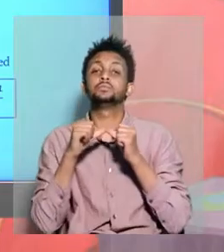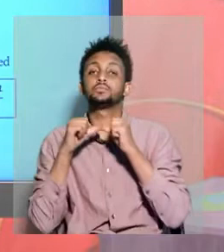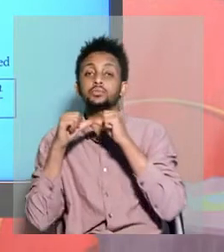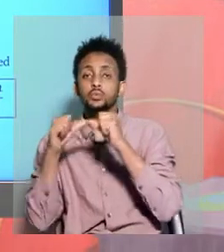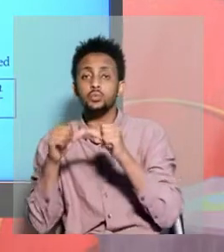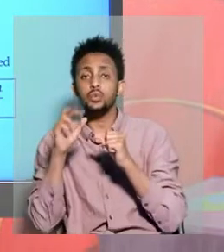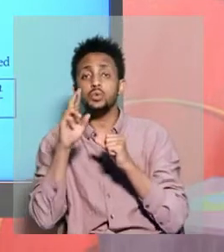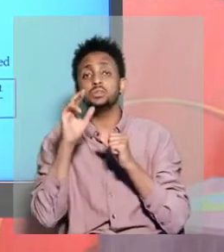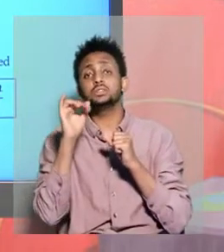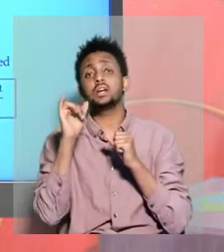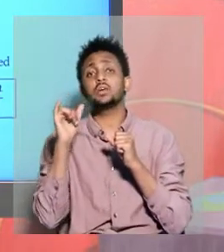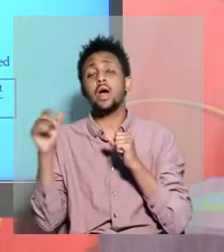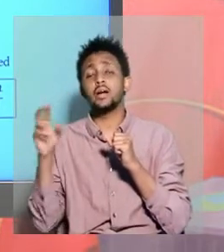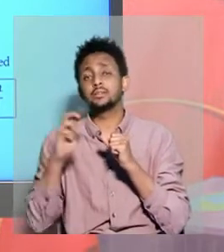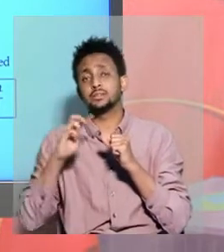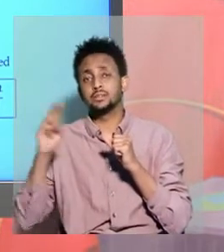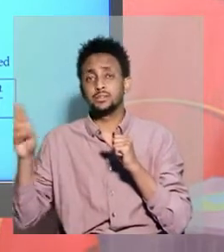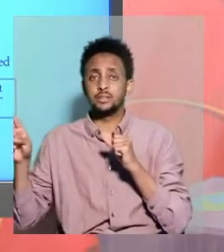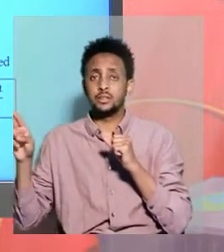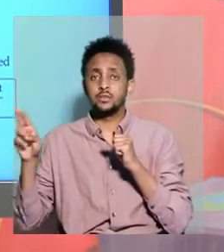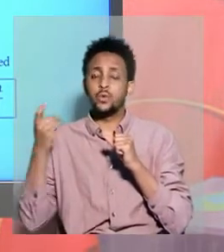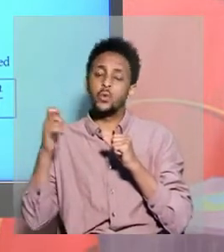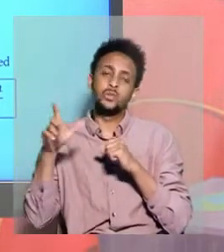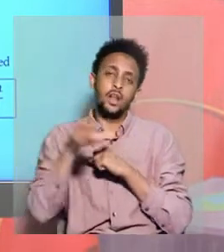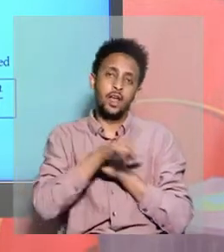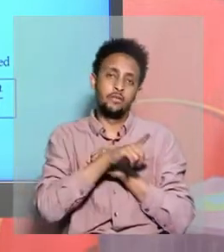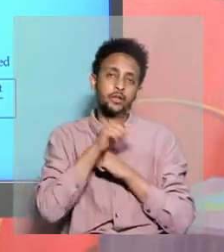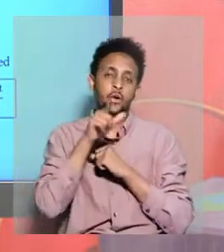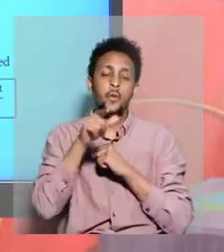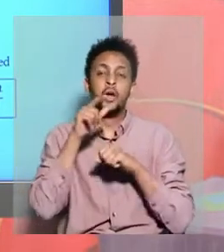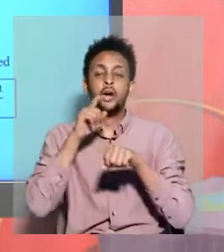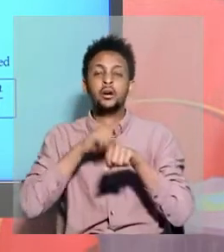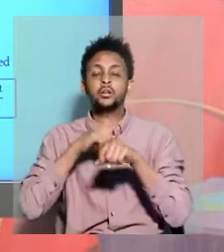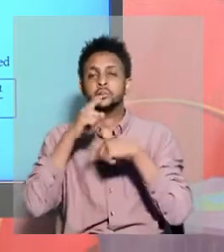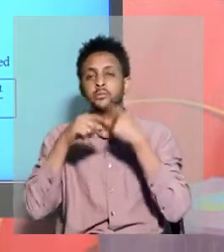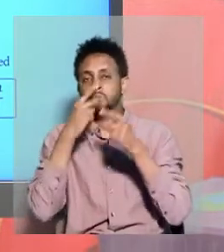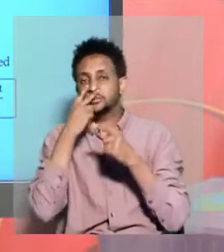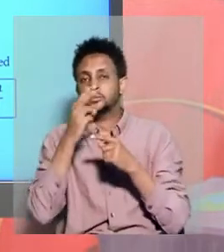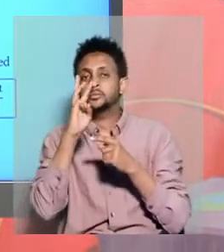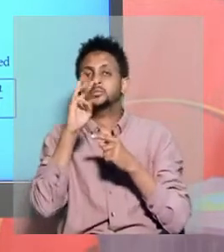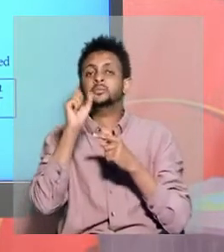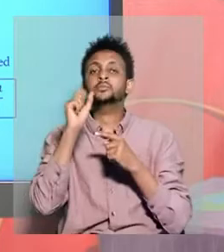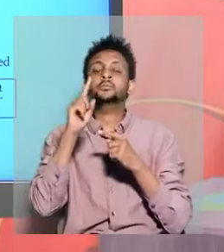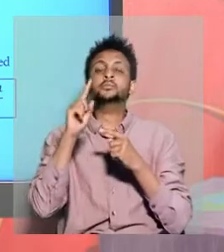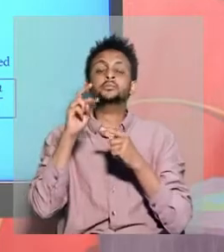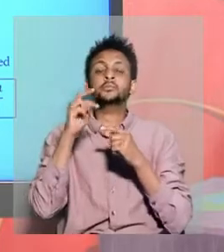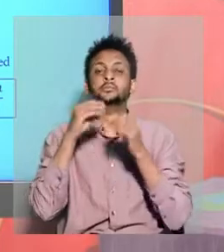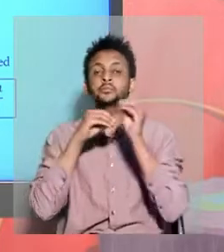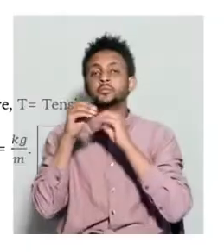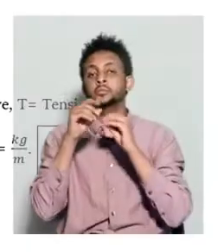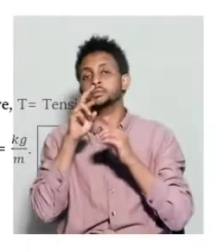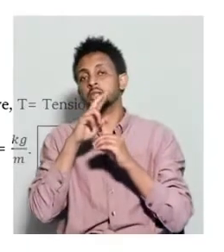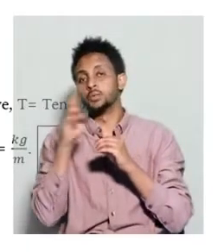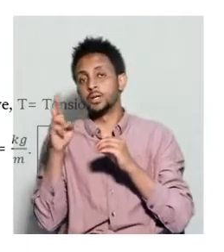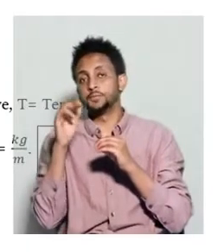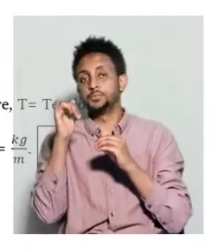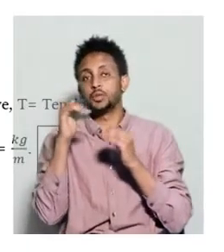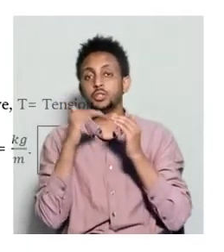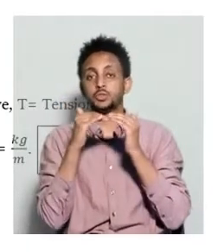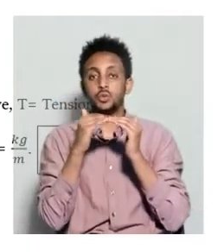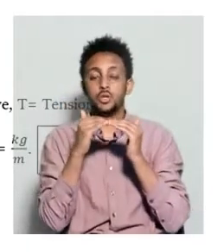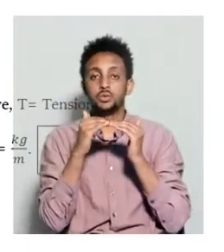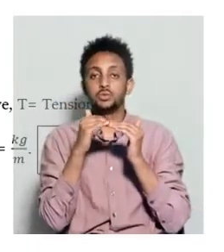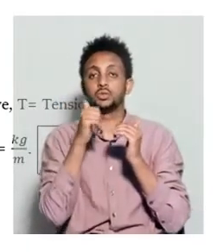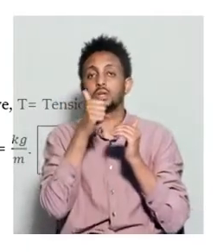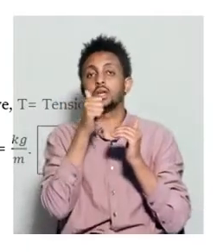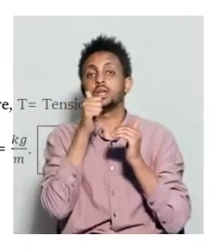to the right might propagate to the right or to the left. In this case we are going to see a wave which are propagating to the right. So y is equals to